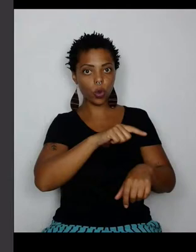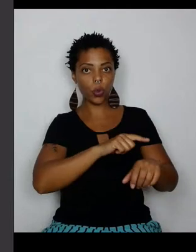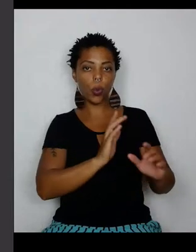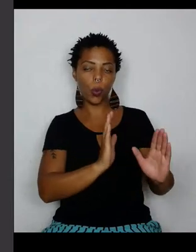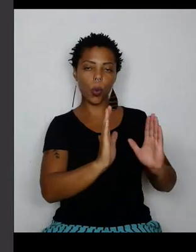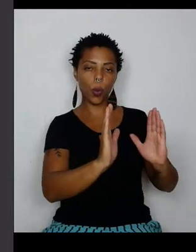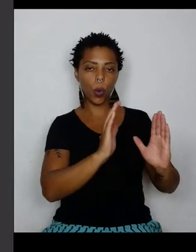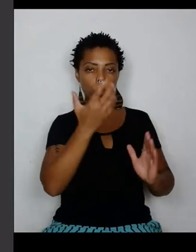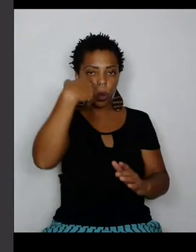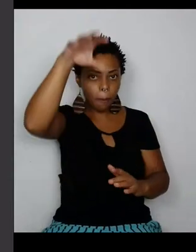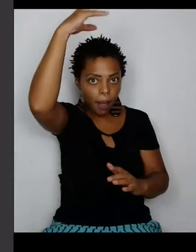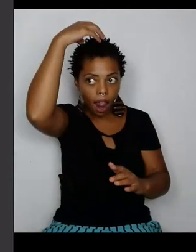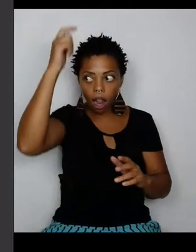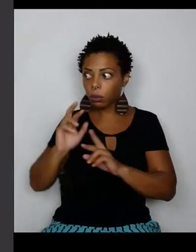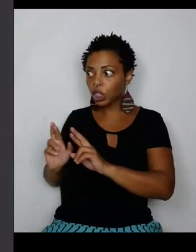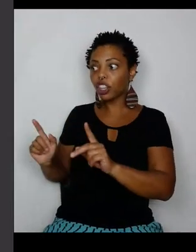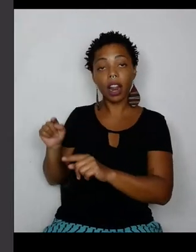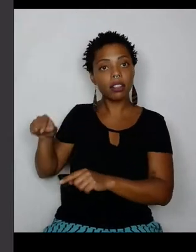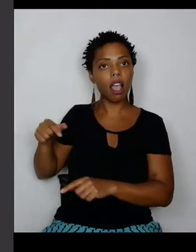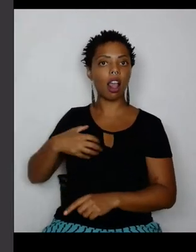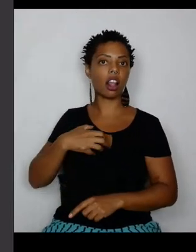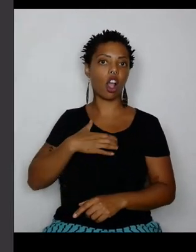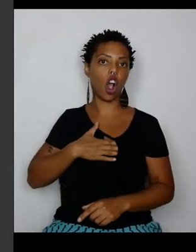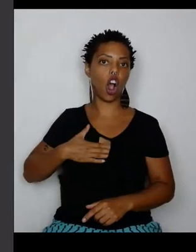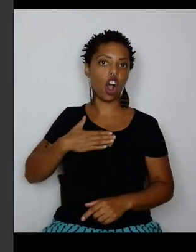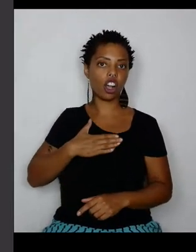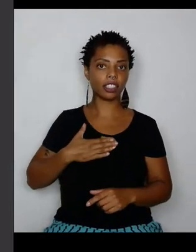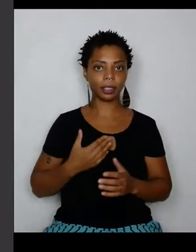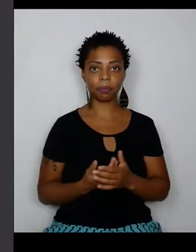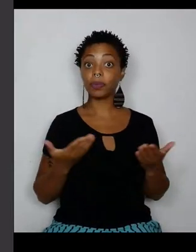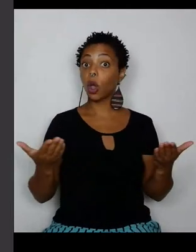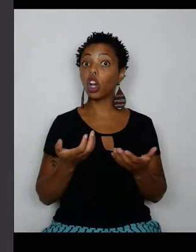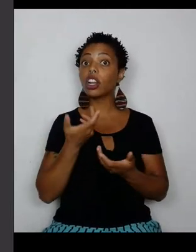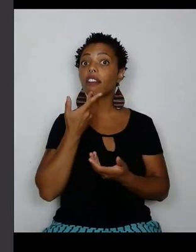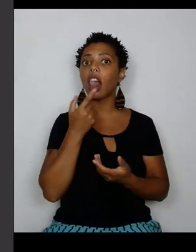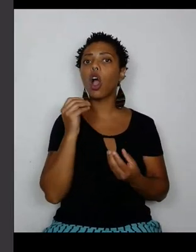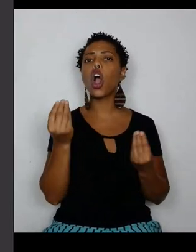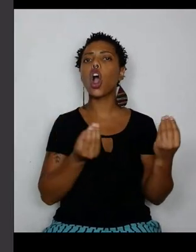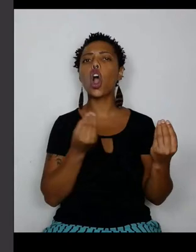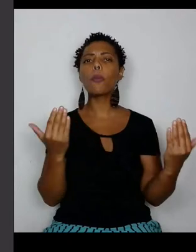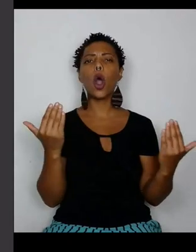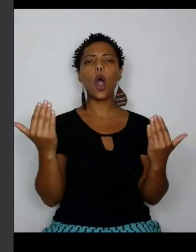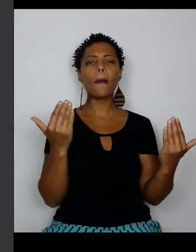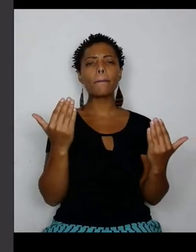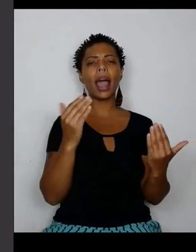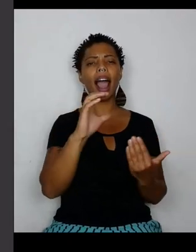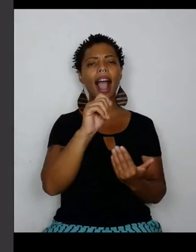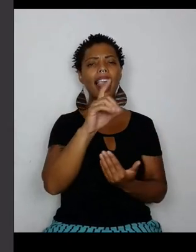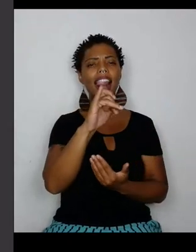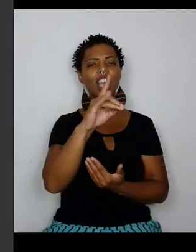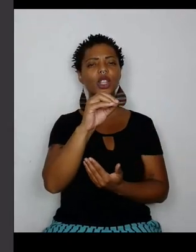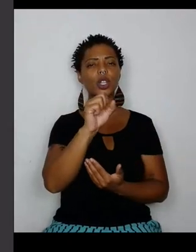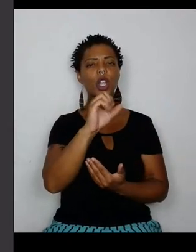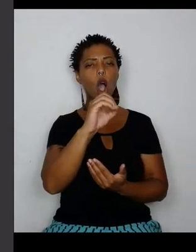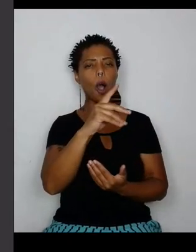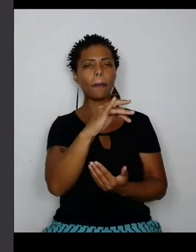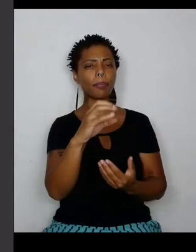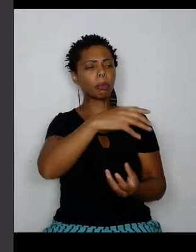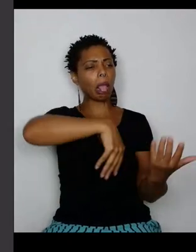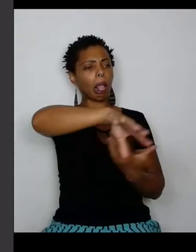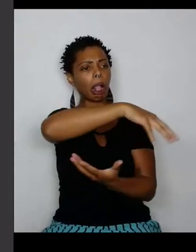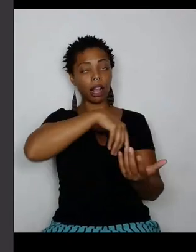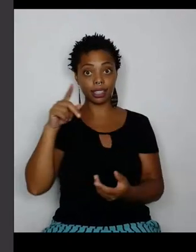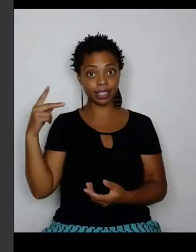today i want to consider how gogan's kaleidoscope analogy corresponds to the shifting authorial personae and